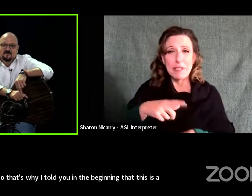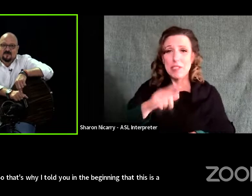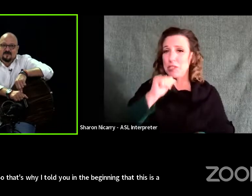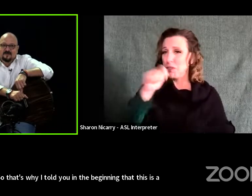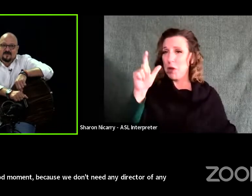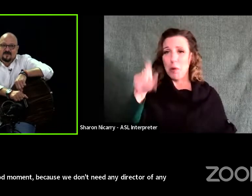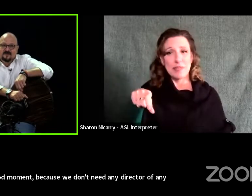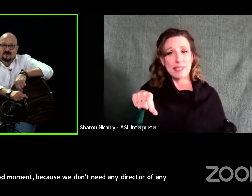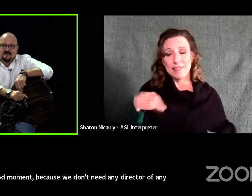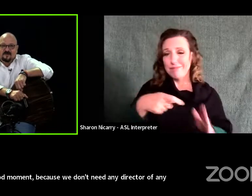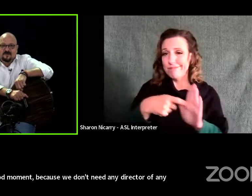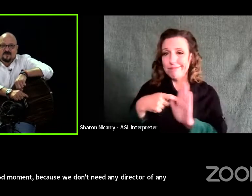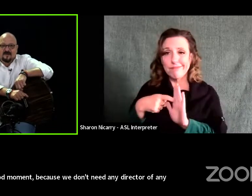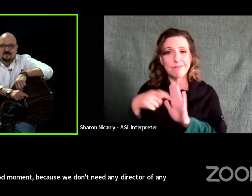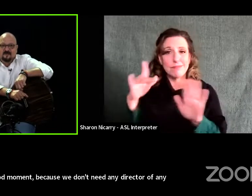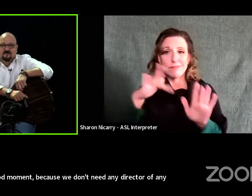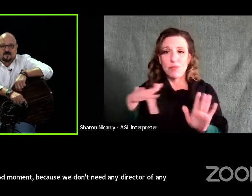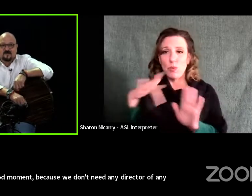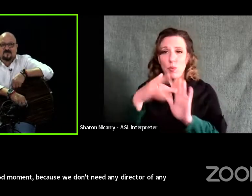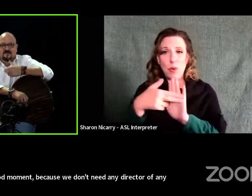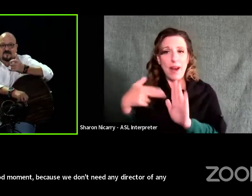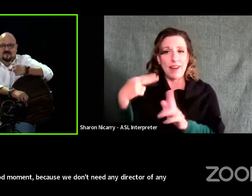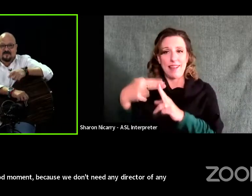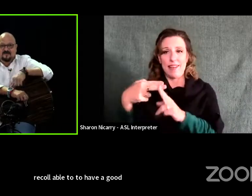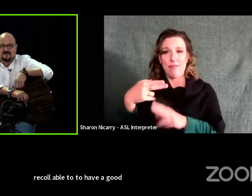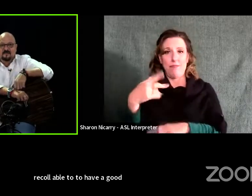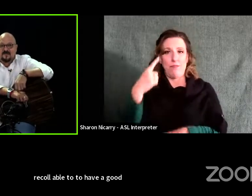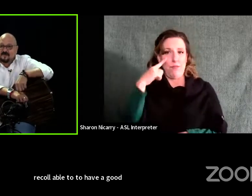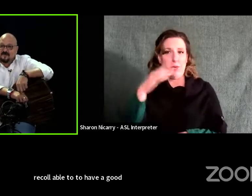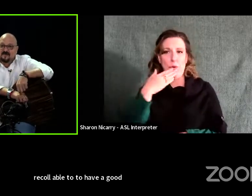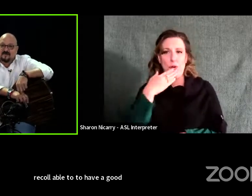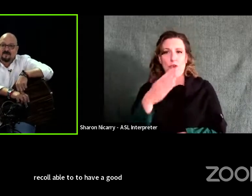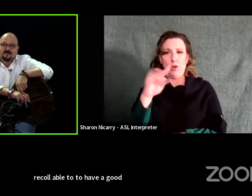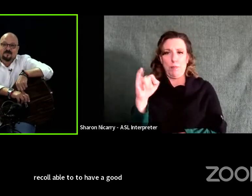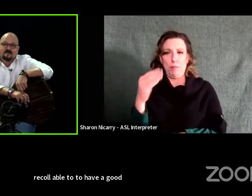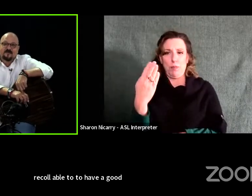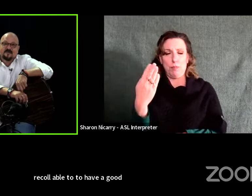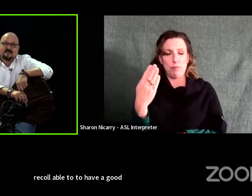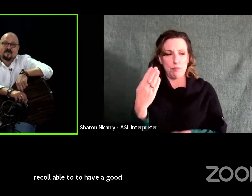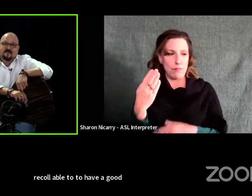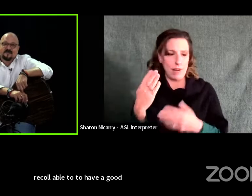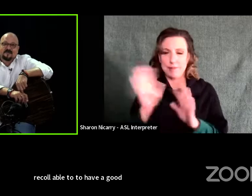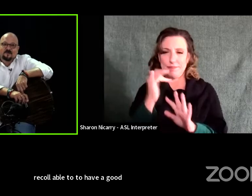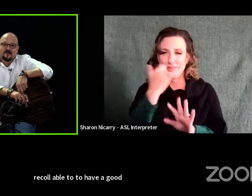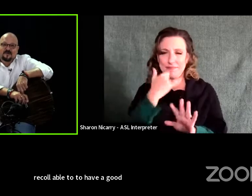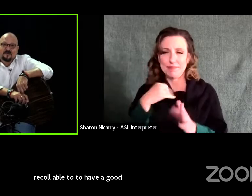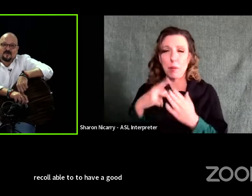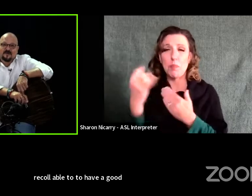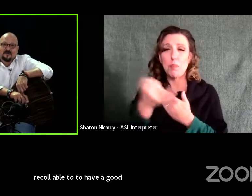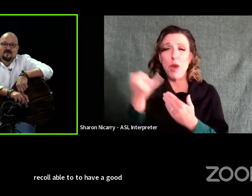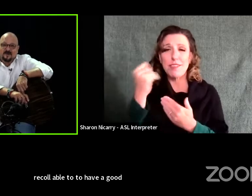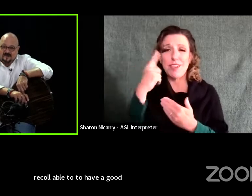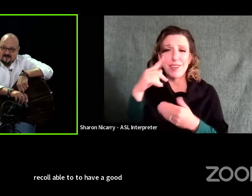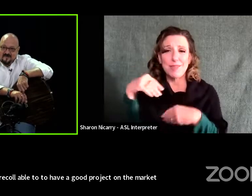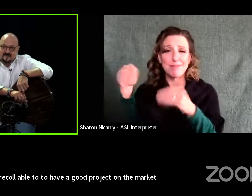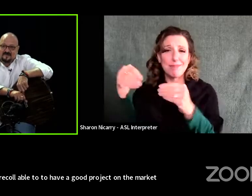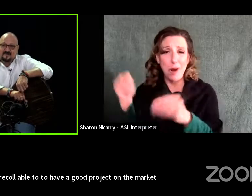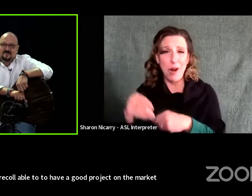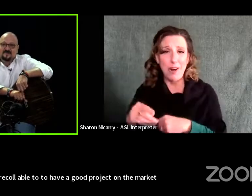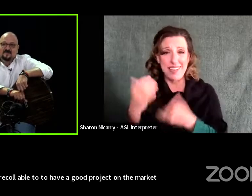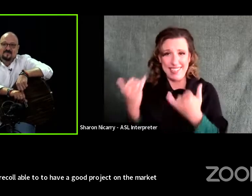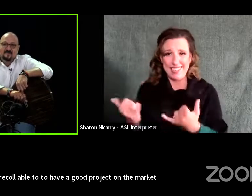label to have a good project on the market. We are now